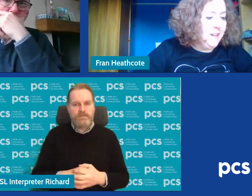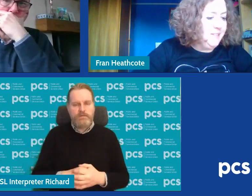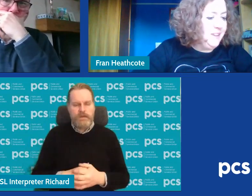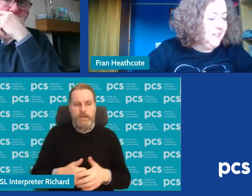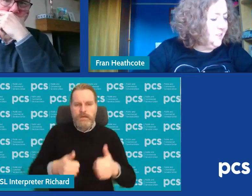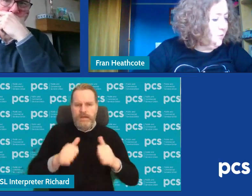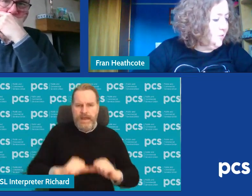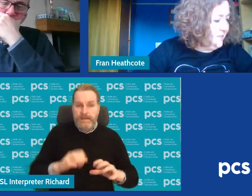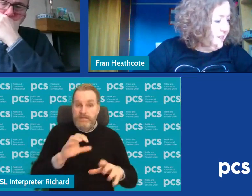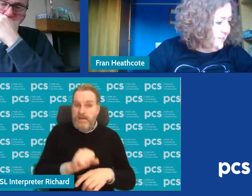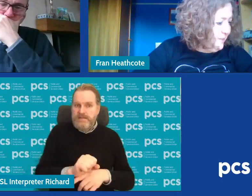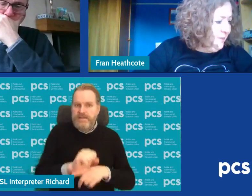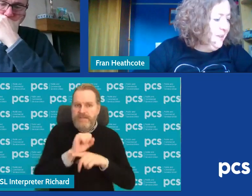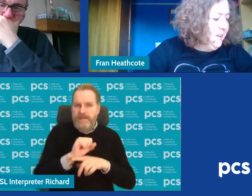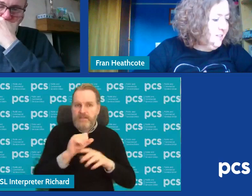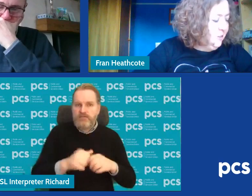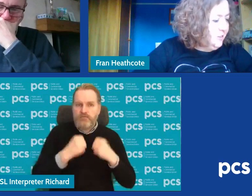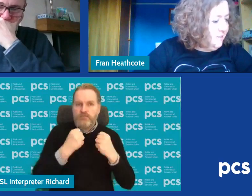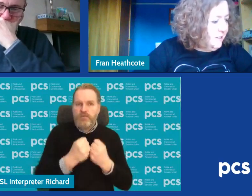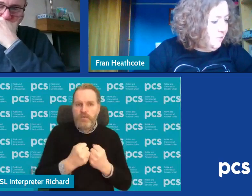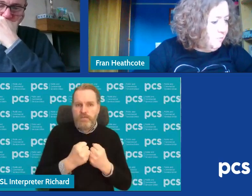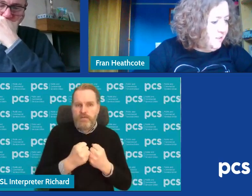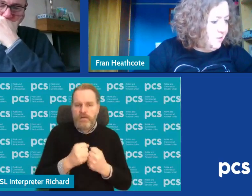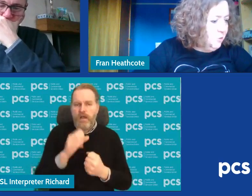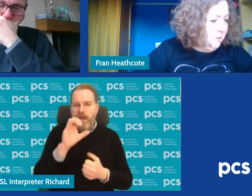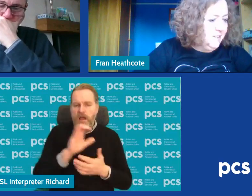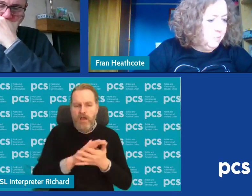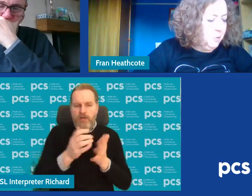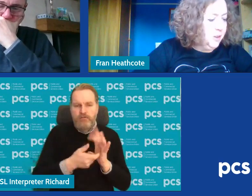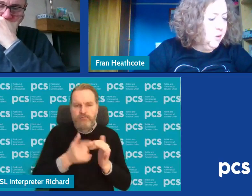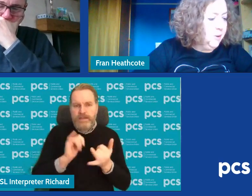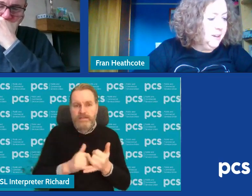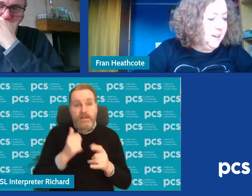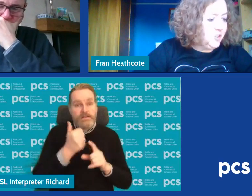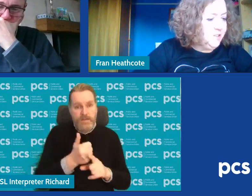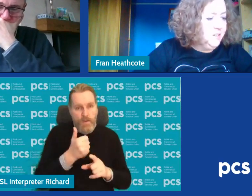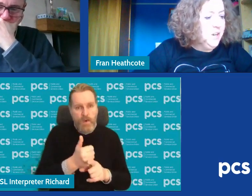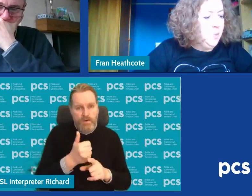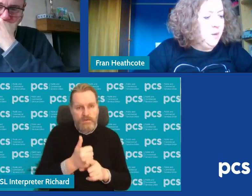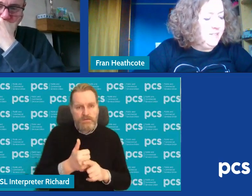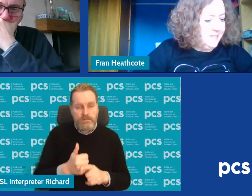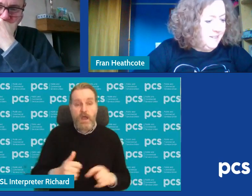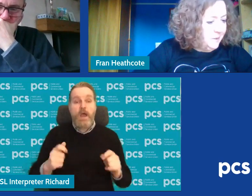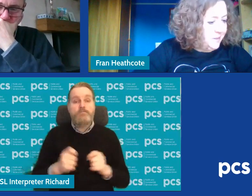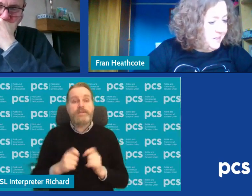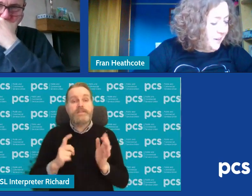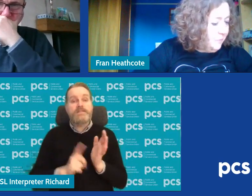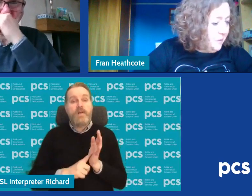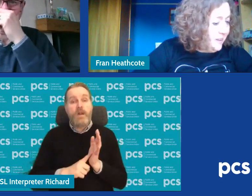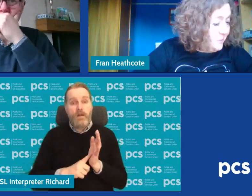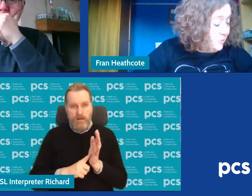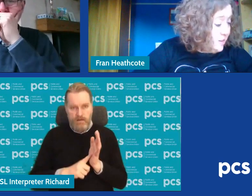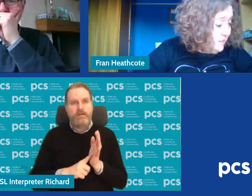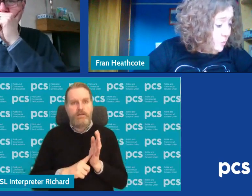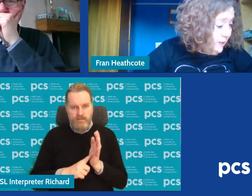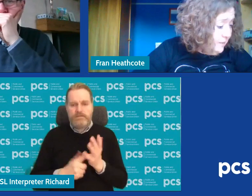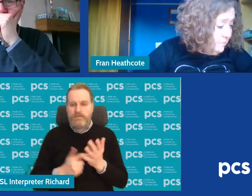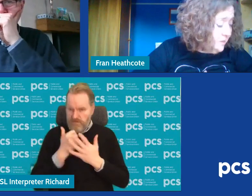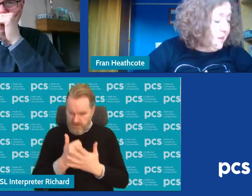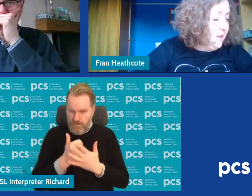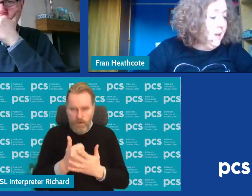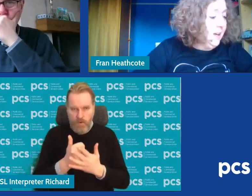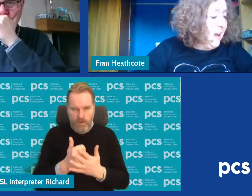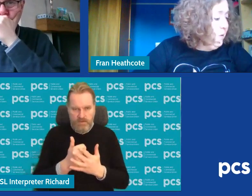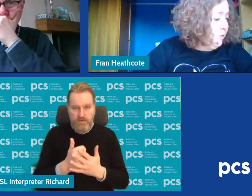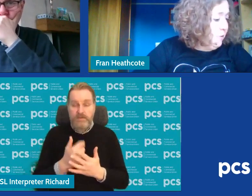you with a mandate. That's from Chris Dando. Solidarity from Bristol, please support the ongoing action. We need to stand up to this government. That's from Tracy